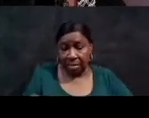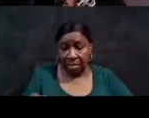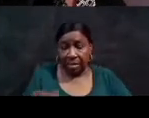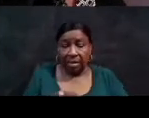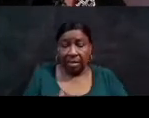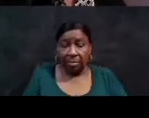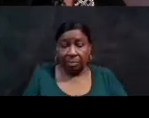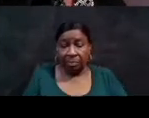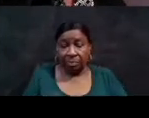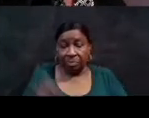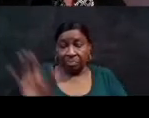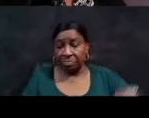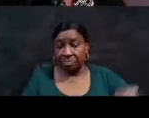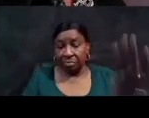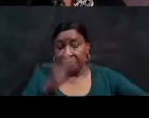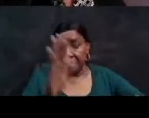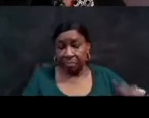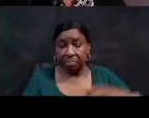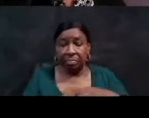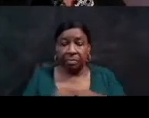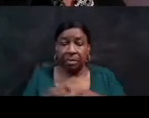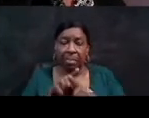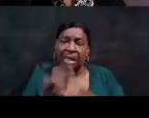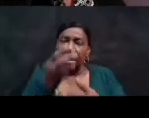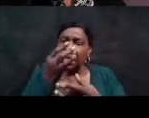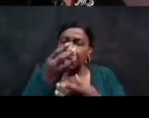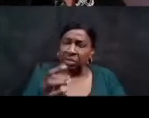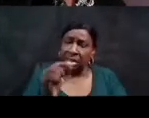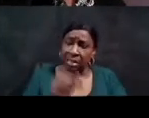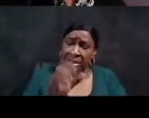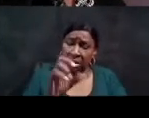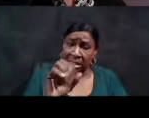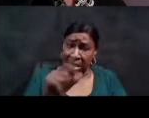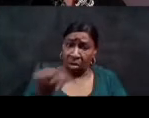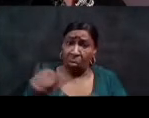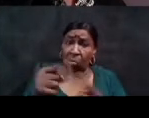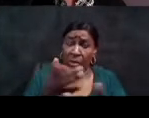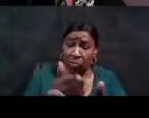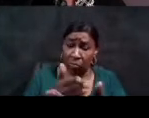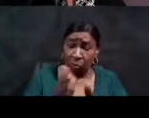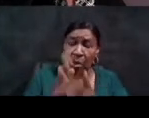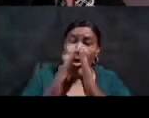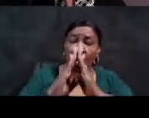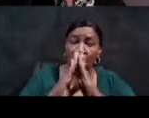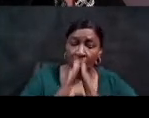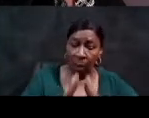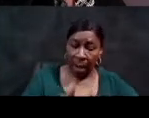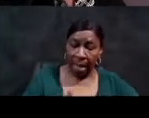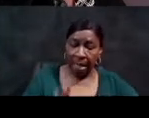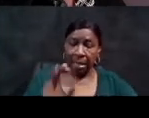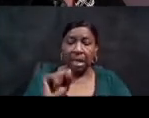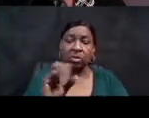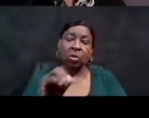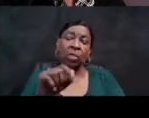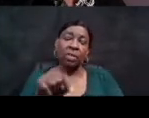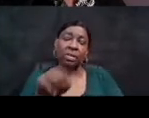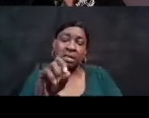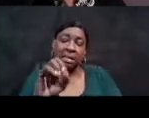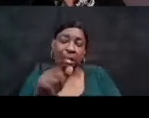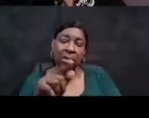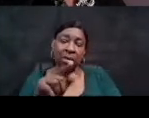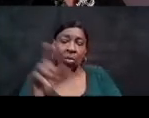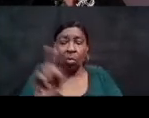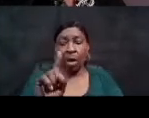Guardian. But interestingly, this deal went through quietly. And so this was a deal wherein the